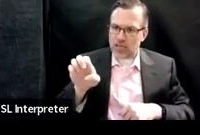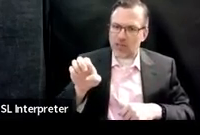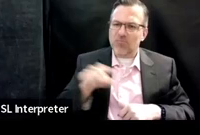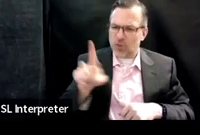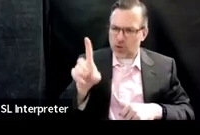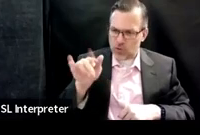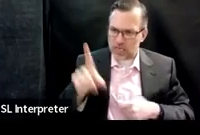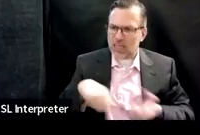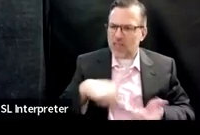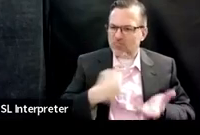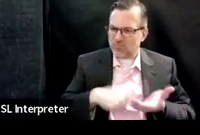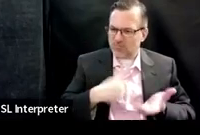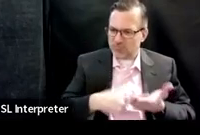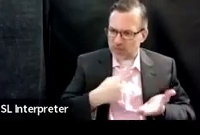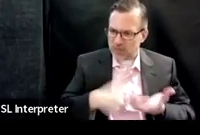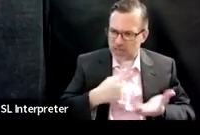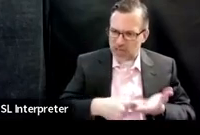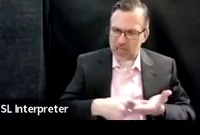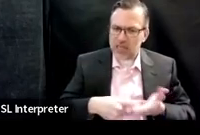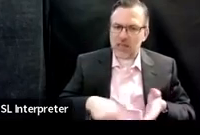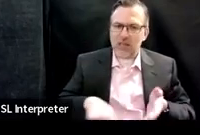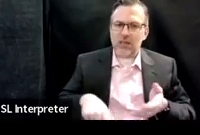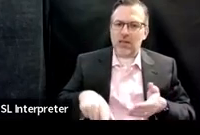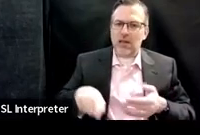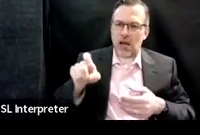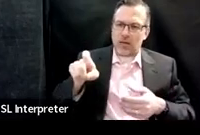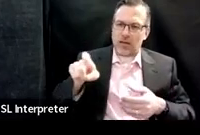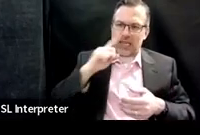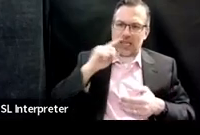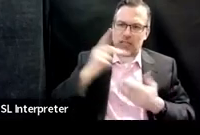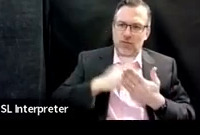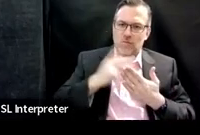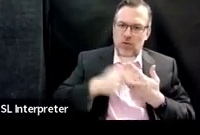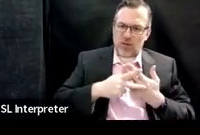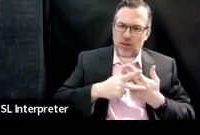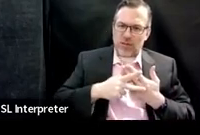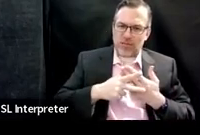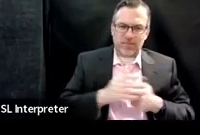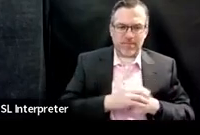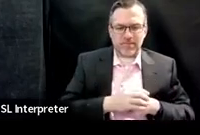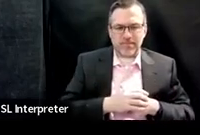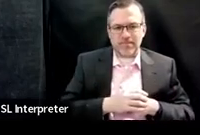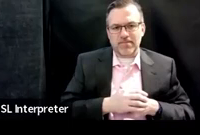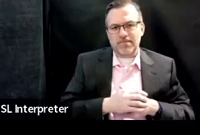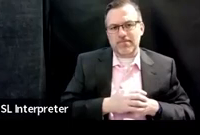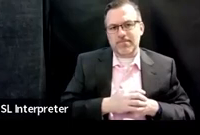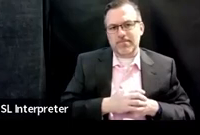discussed and needs for programming in that location.